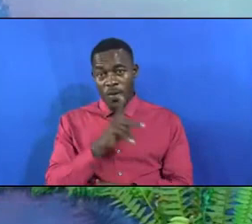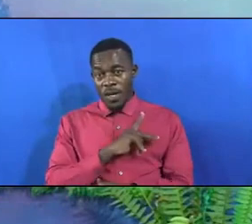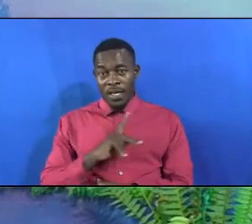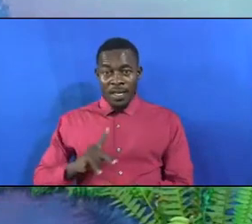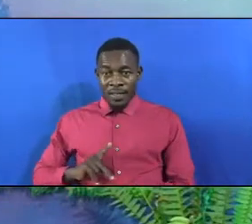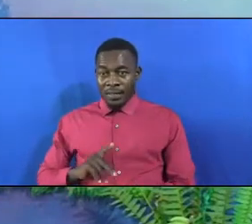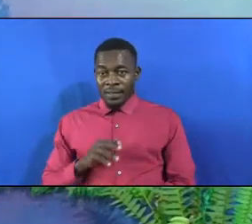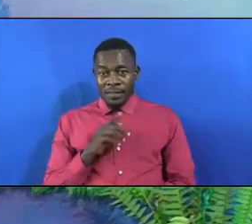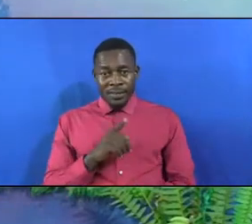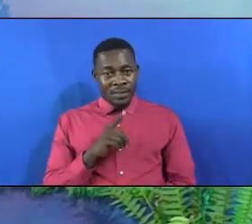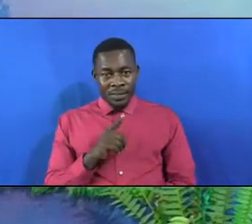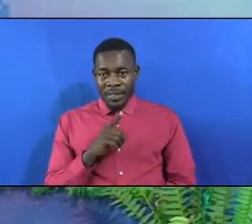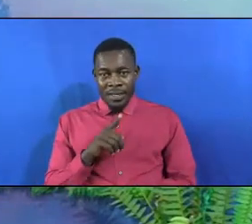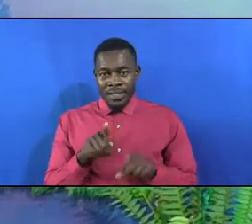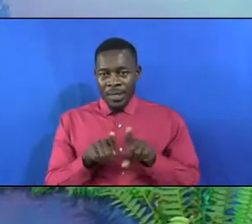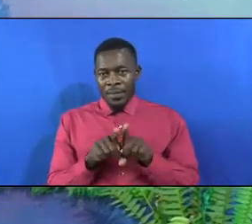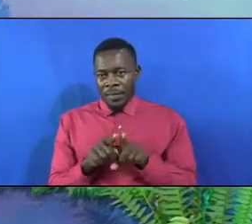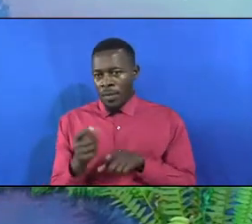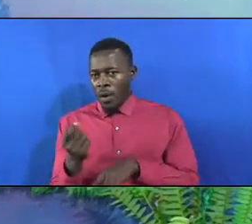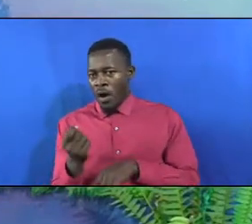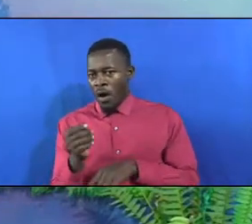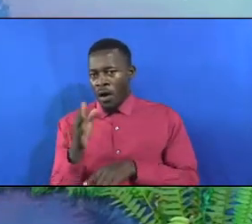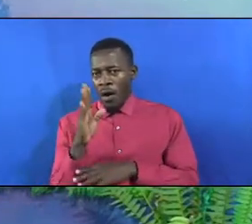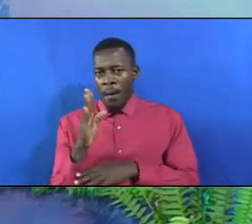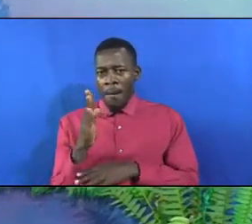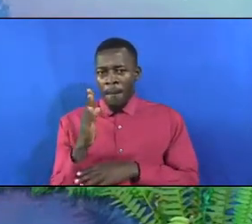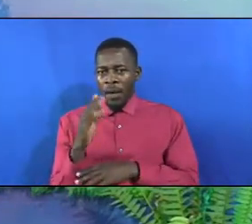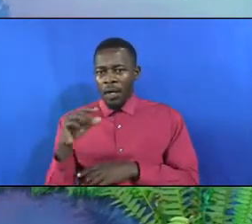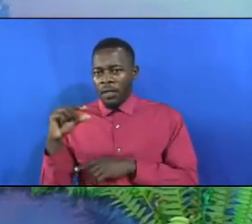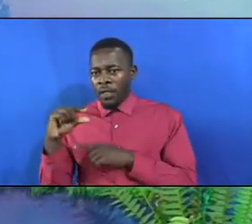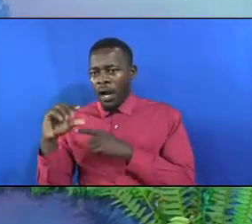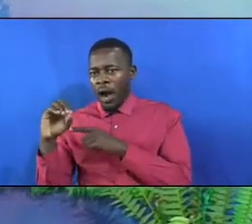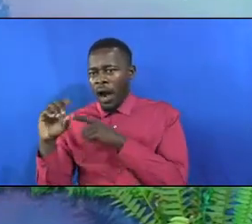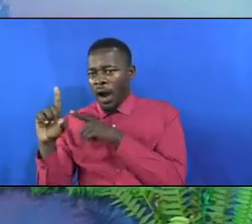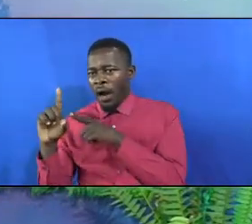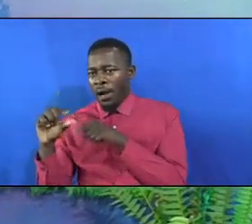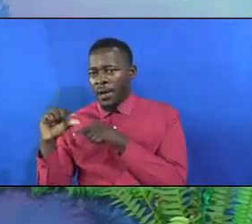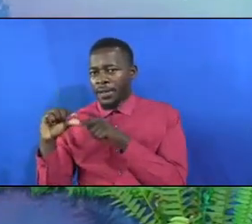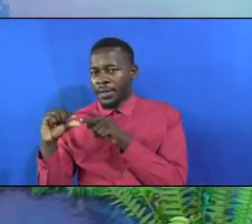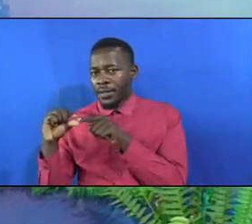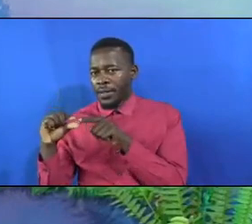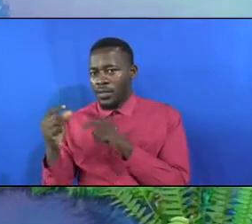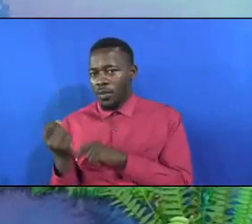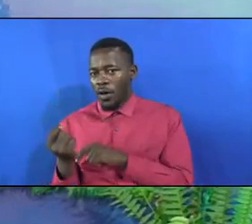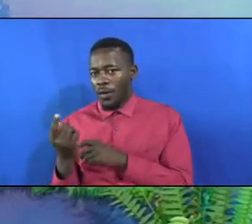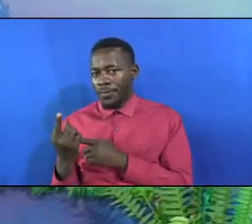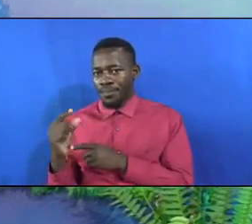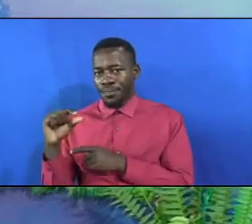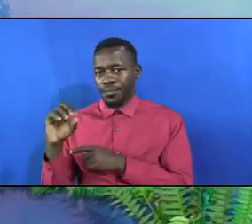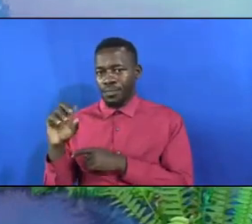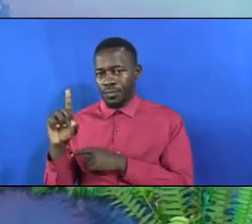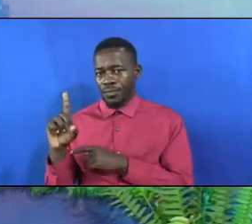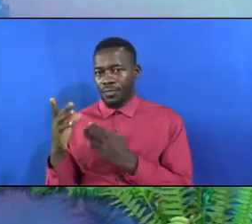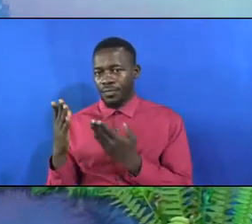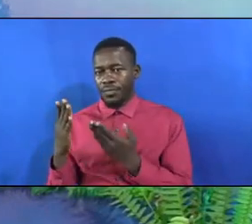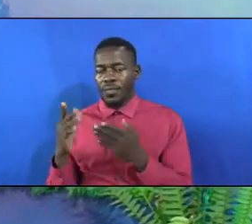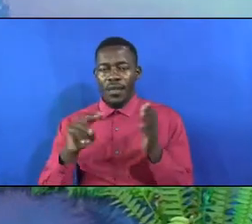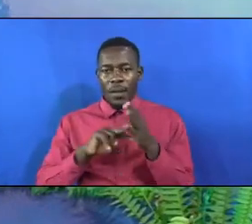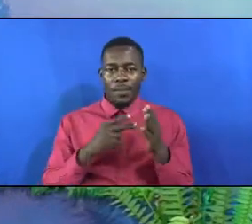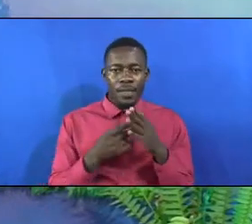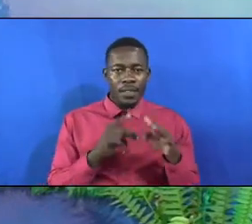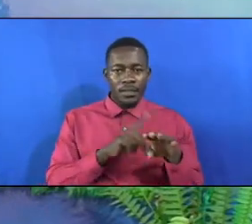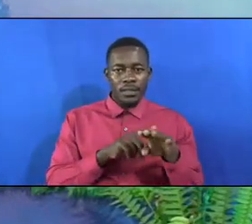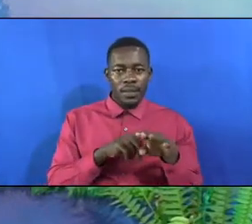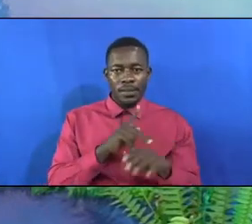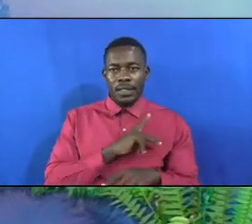son of God in that context. And so whatever he says is carried without a question. And so he gives